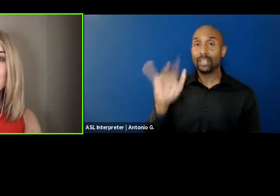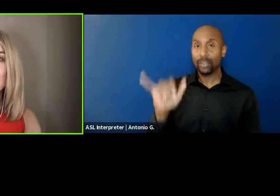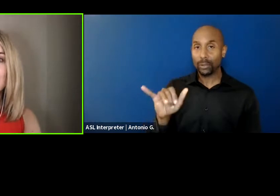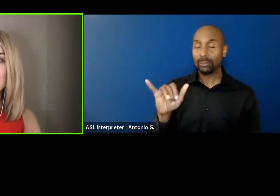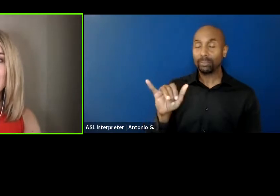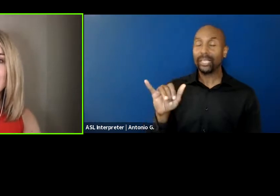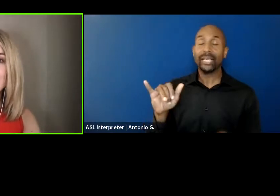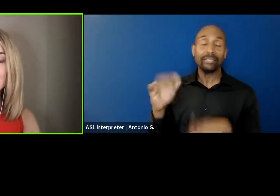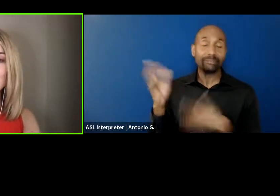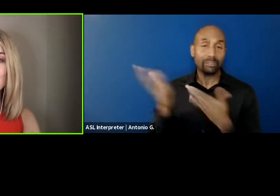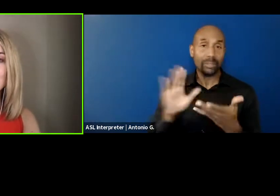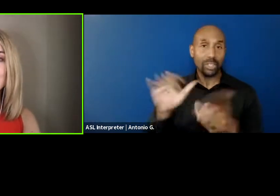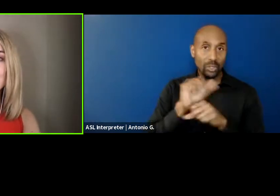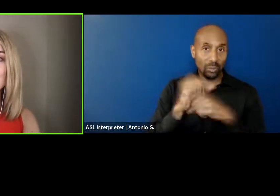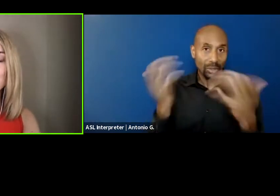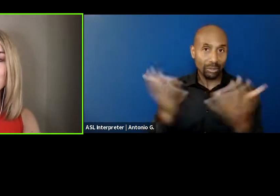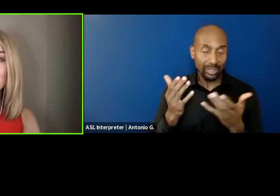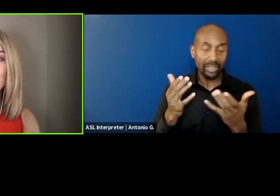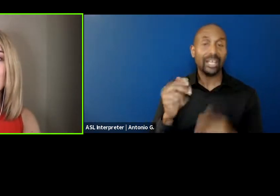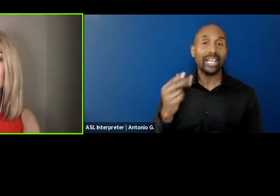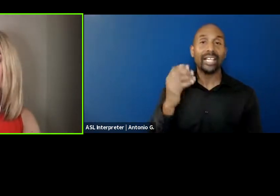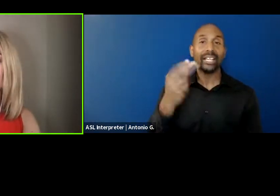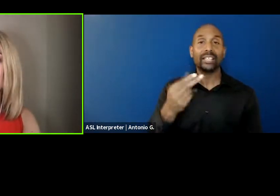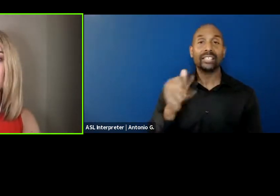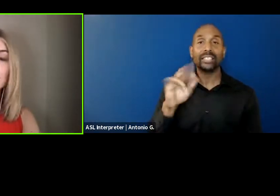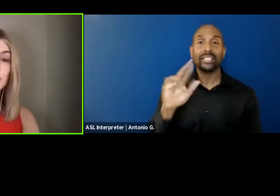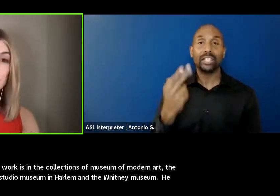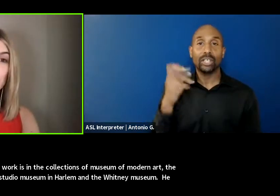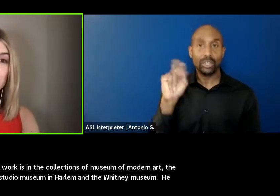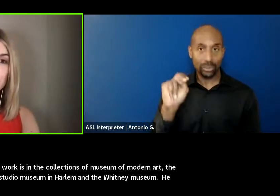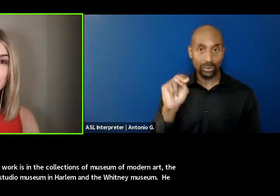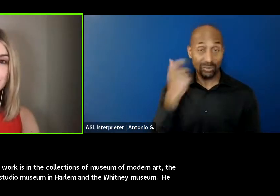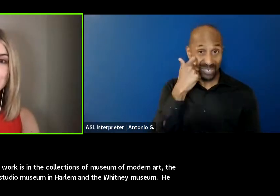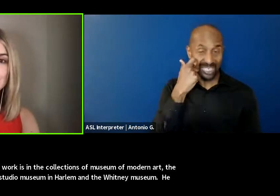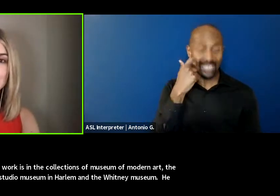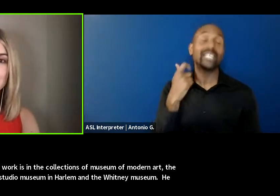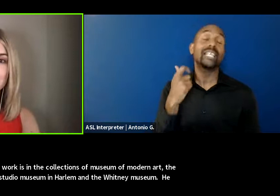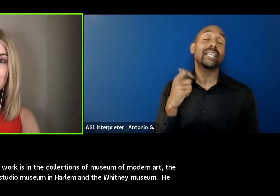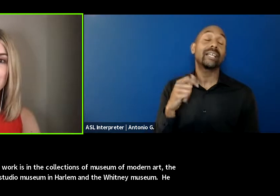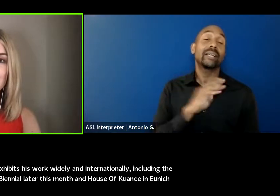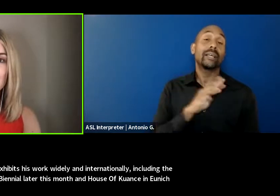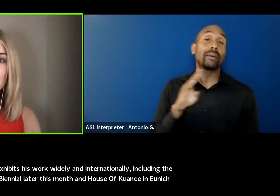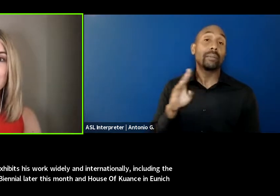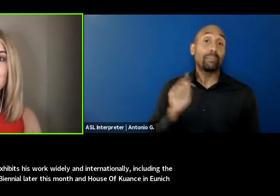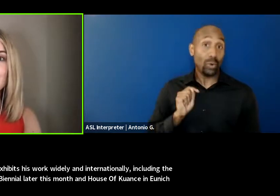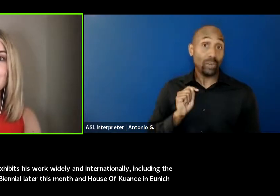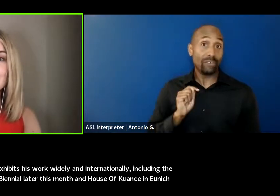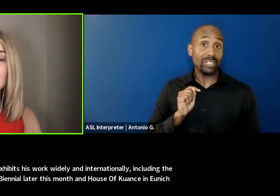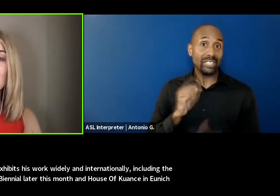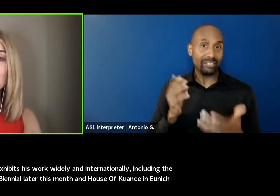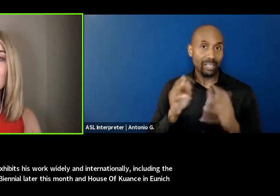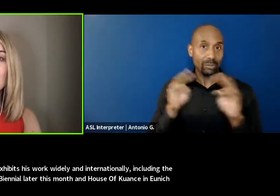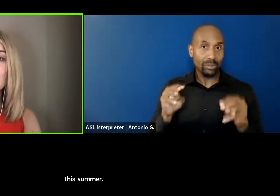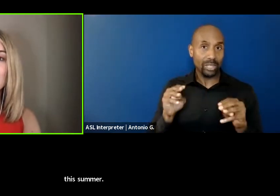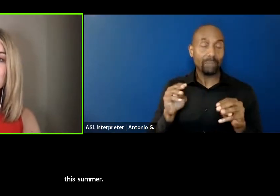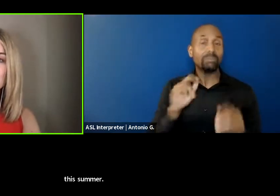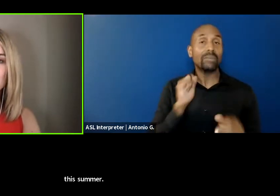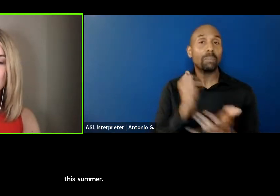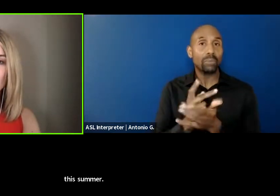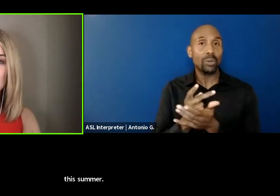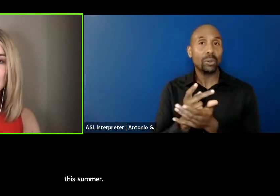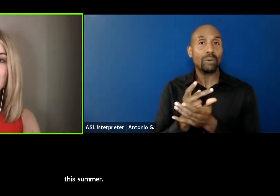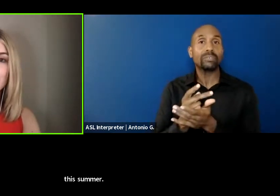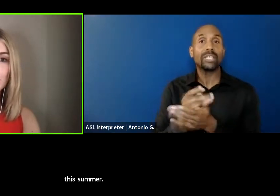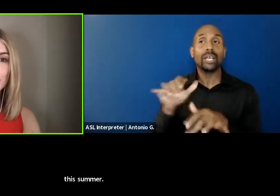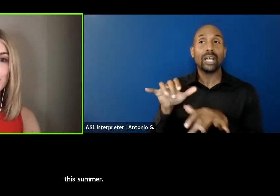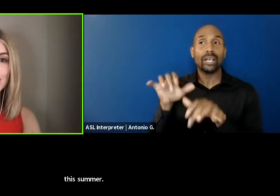His video Birds in Paradise was recently approved for acquisition by the museum's Board of Trustees. Birds in Paradise is also the first